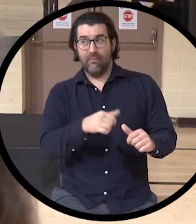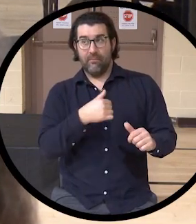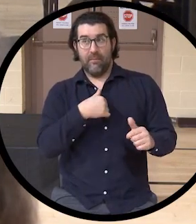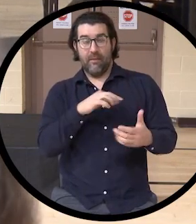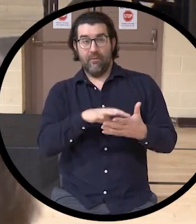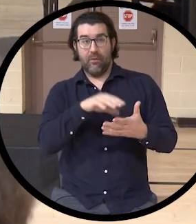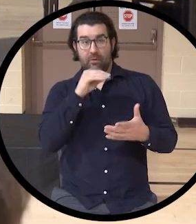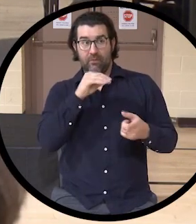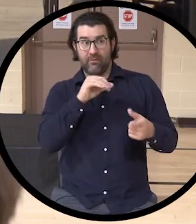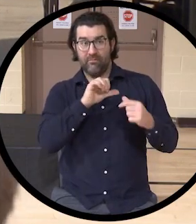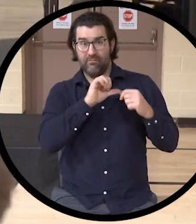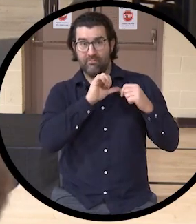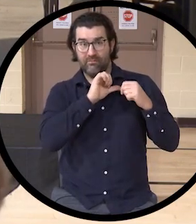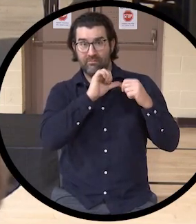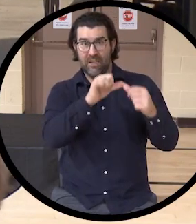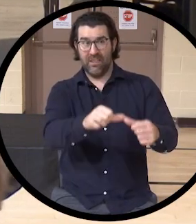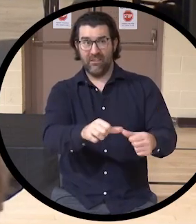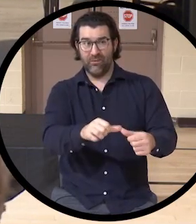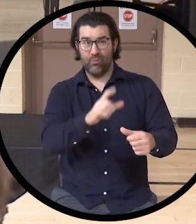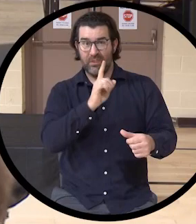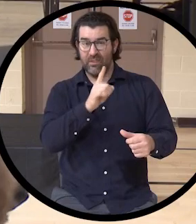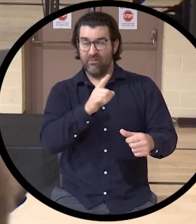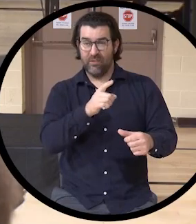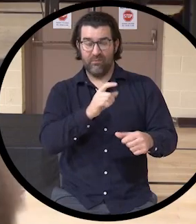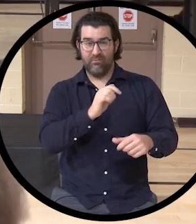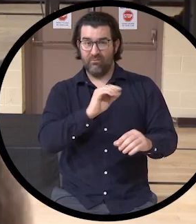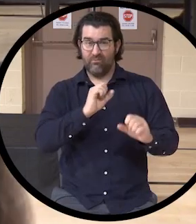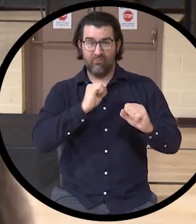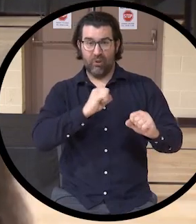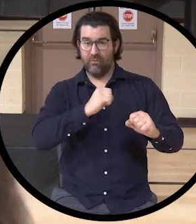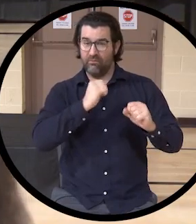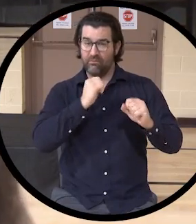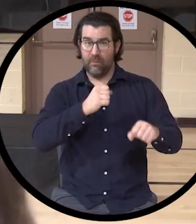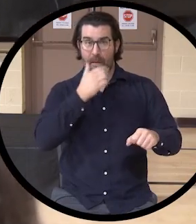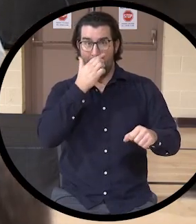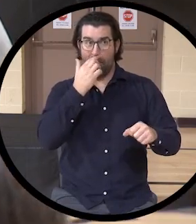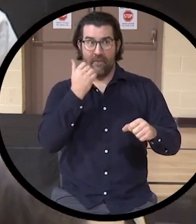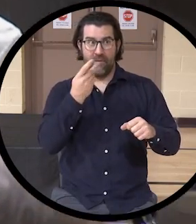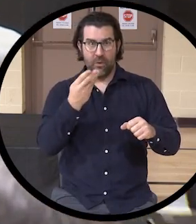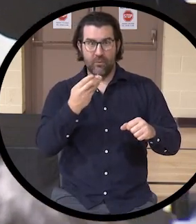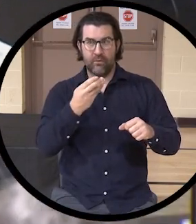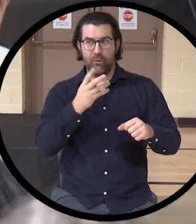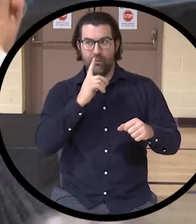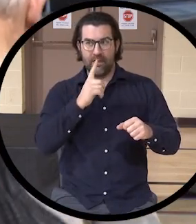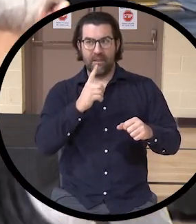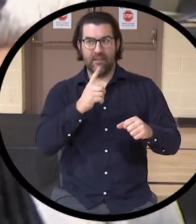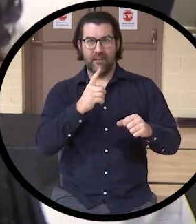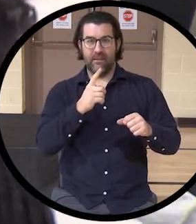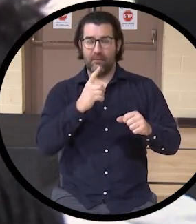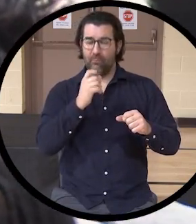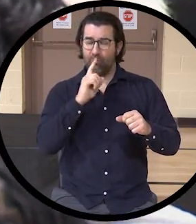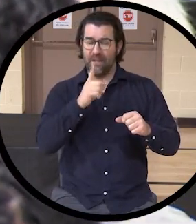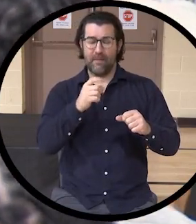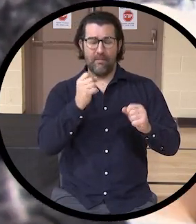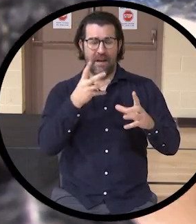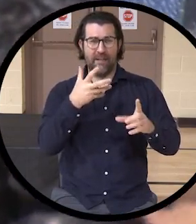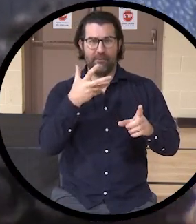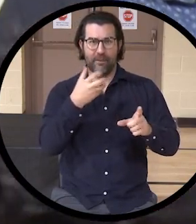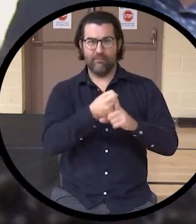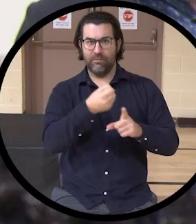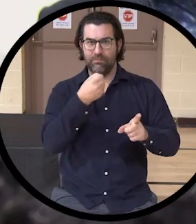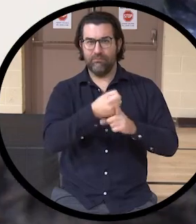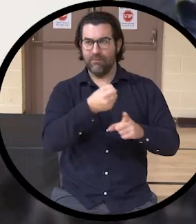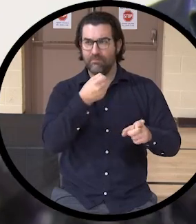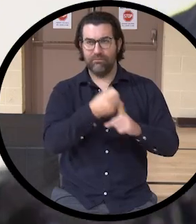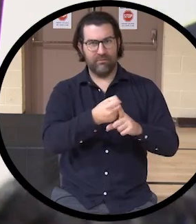learned is that they do last longer than it seems. Like, they take many hundreds of hits sometimes before they really go down. We are working